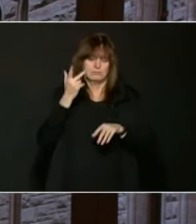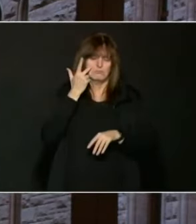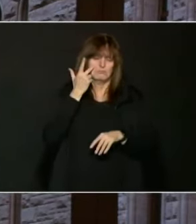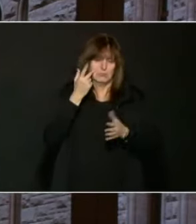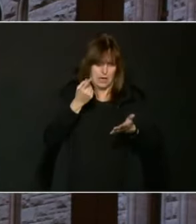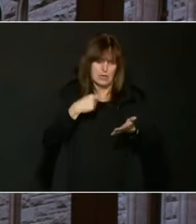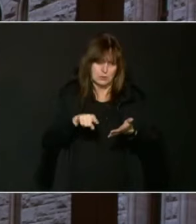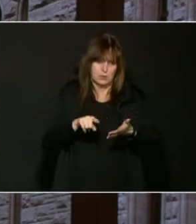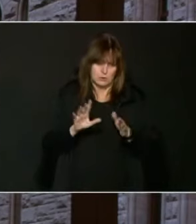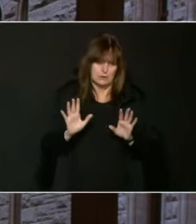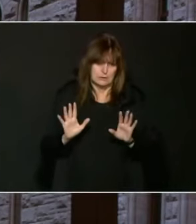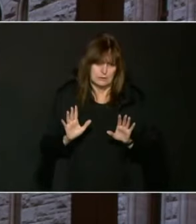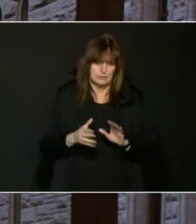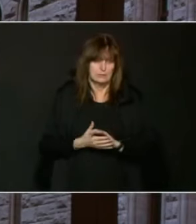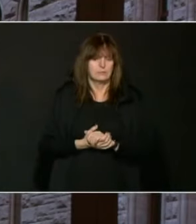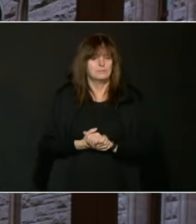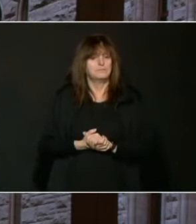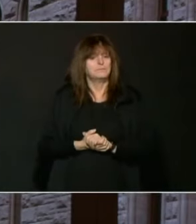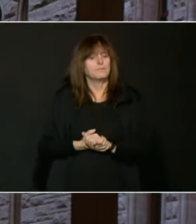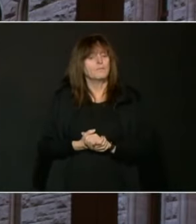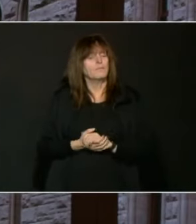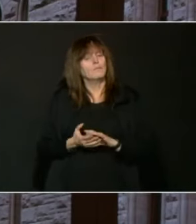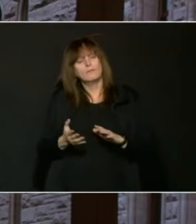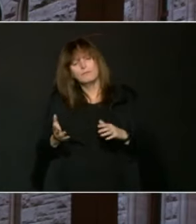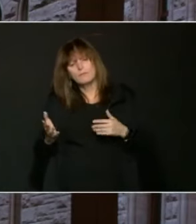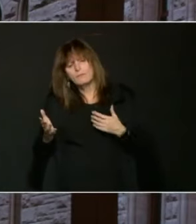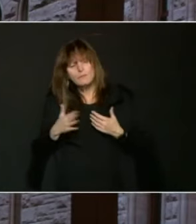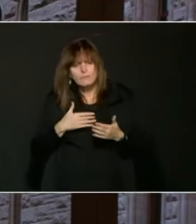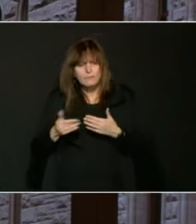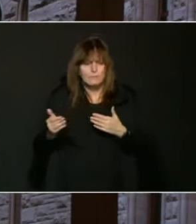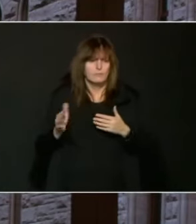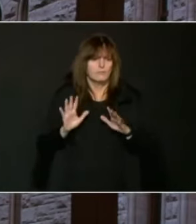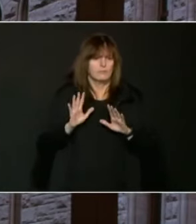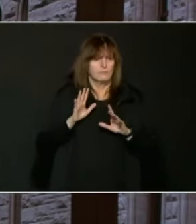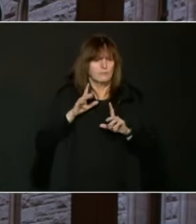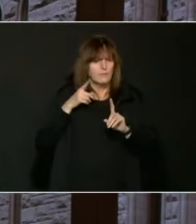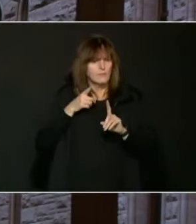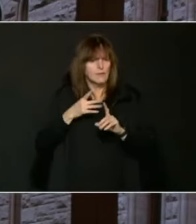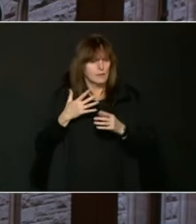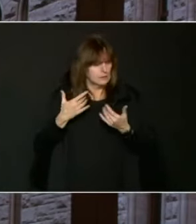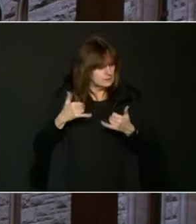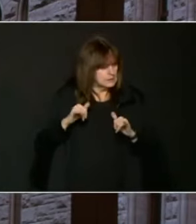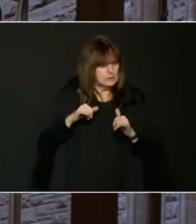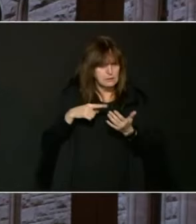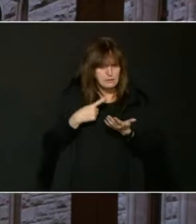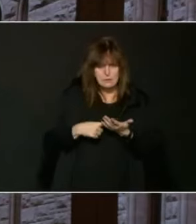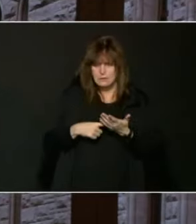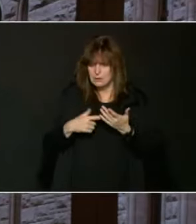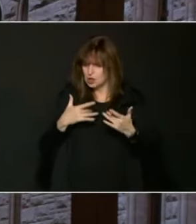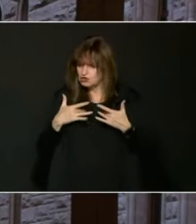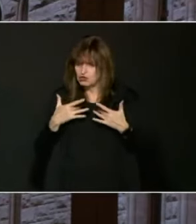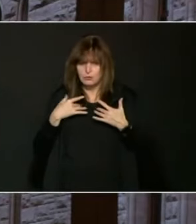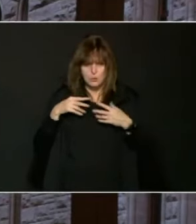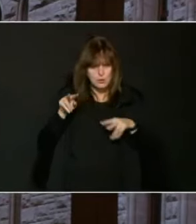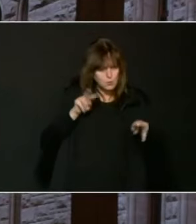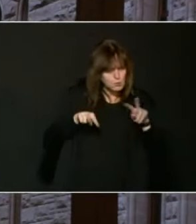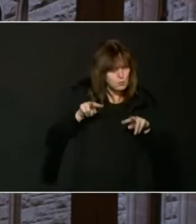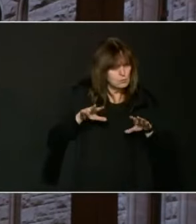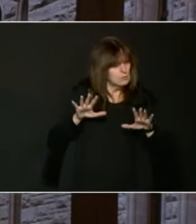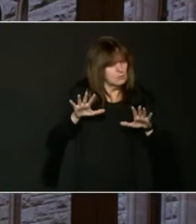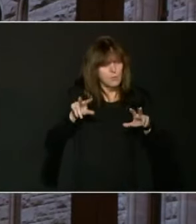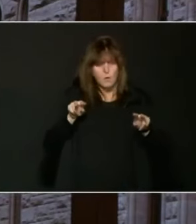it's an ongoing discussion, one of concern and monitoring, and that's what Dr. Brown alluded to, is that like